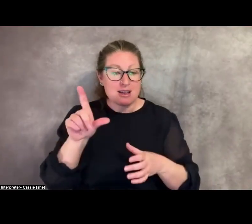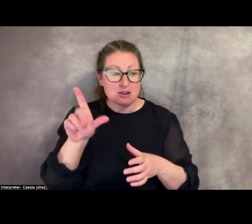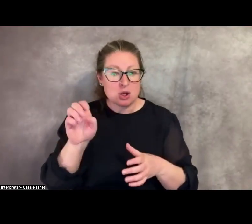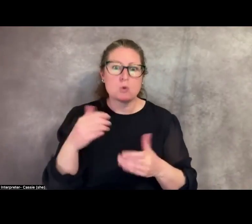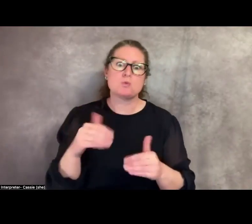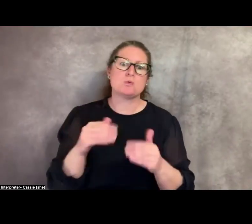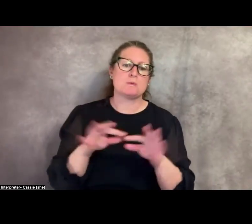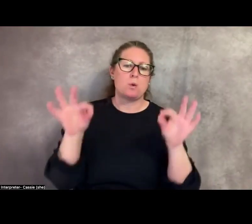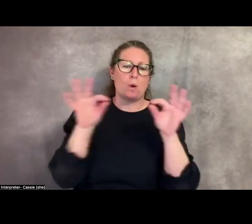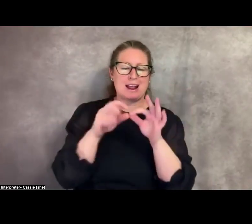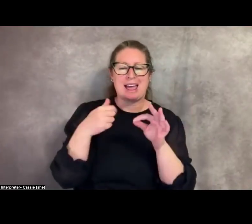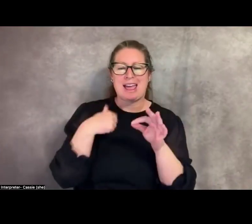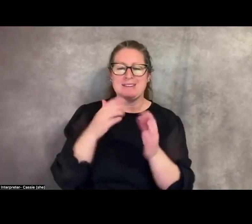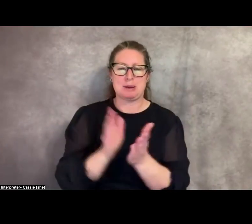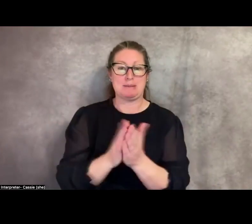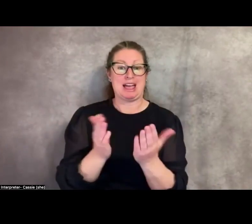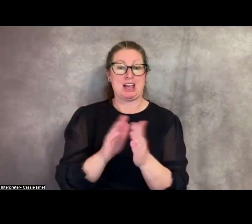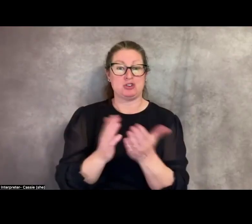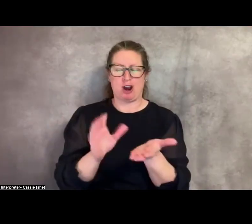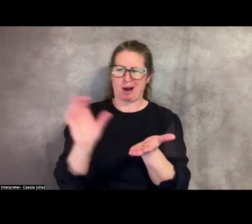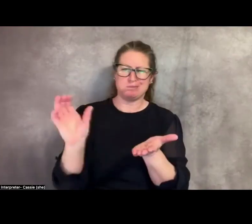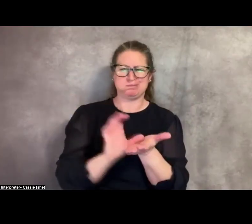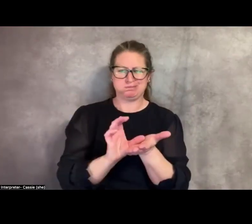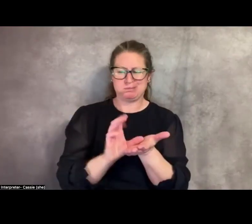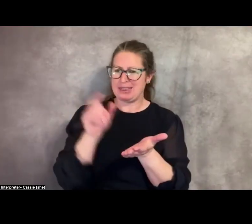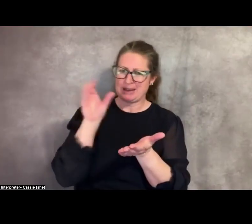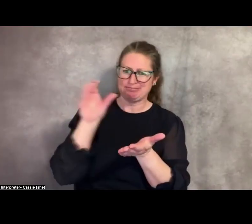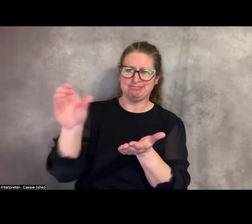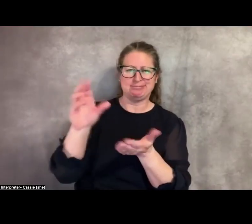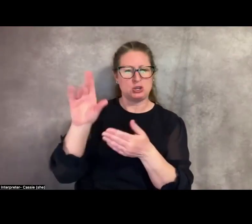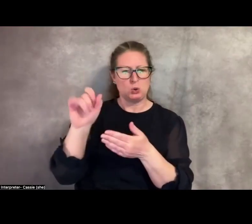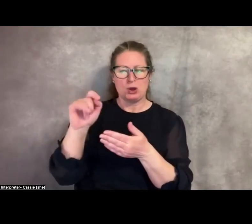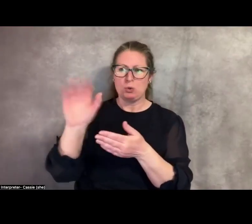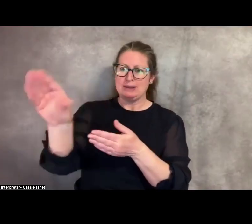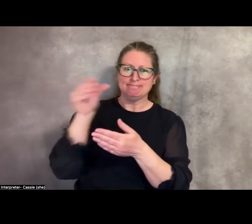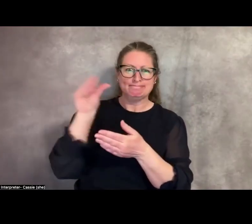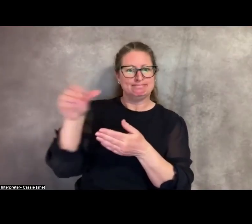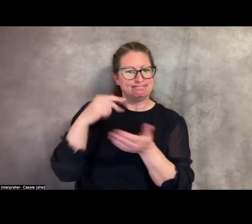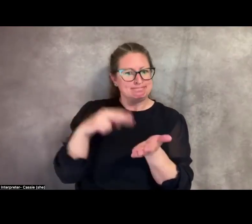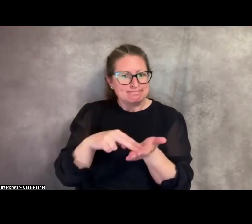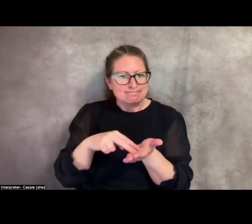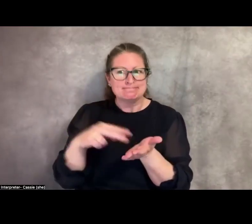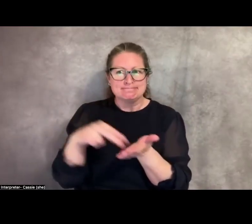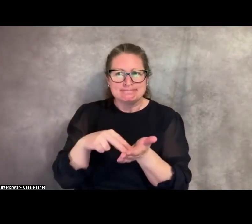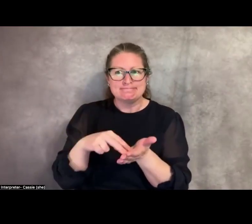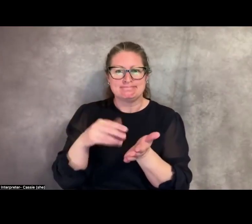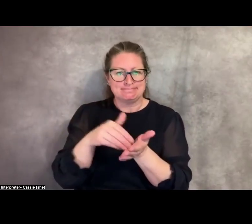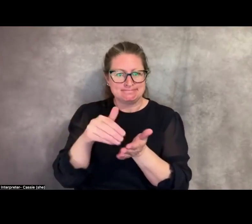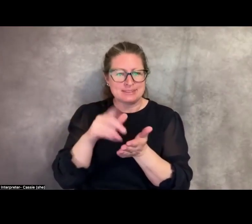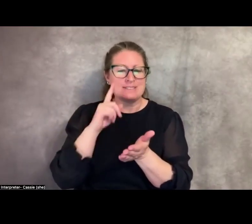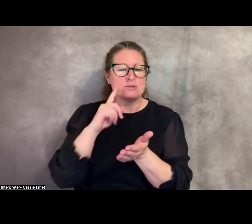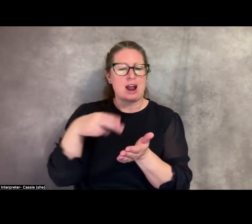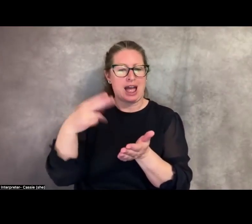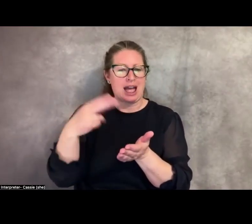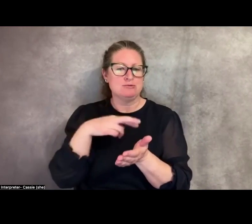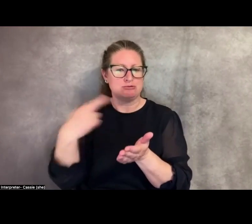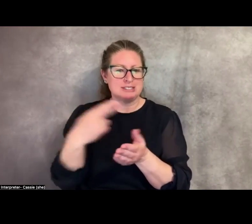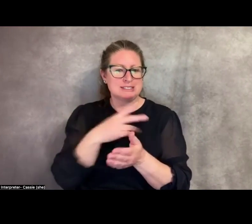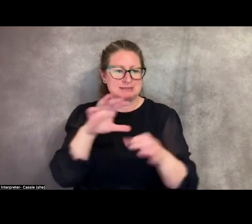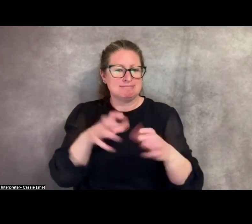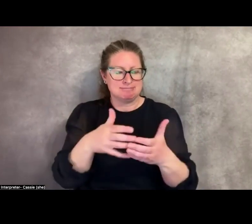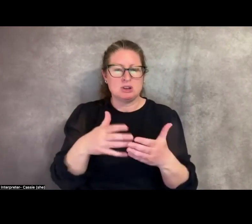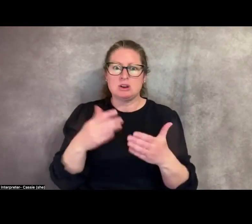binder that is so thick on my unit because we use it so often with difficult clients and suggestions, so